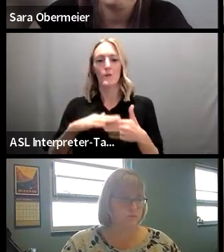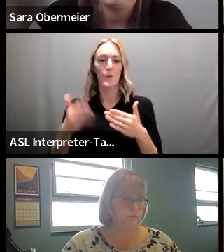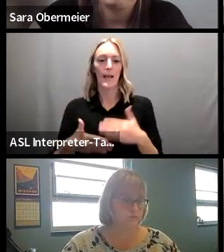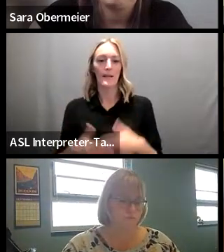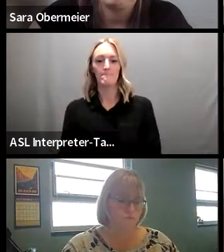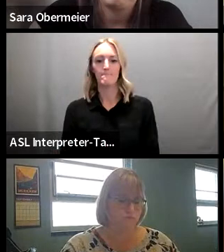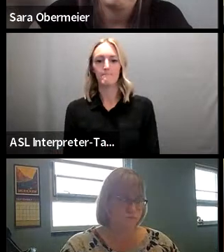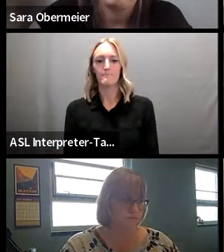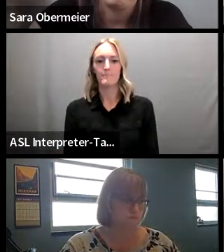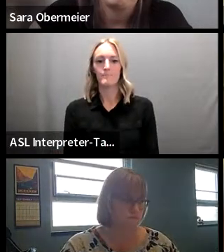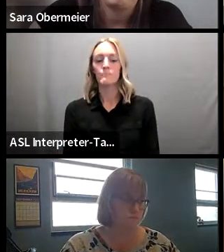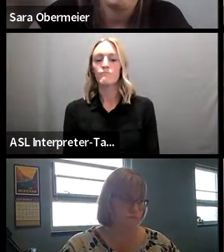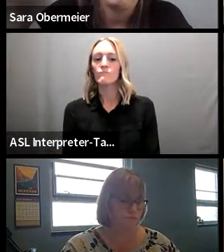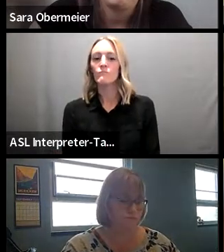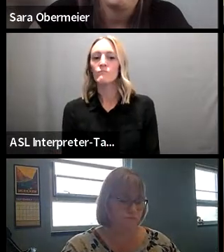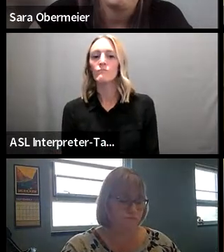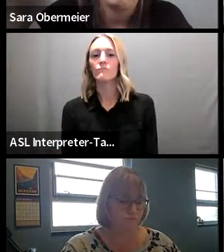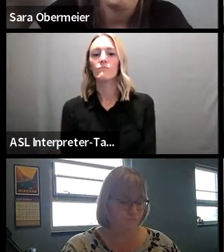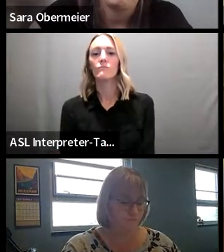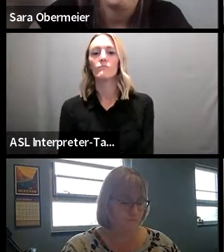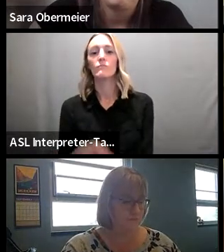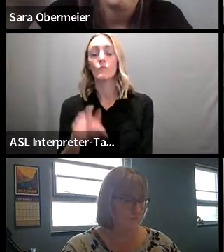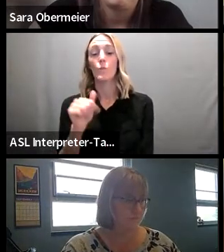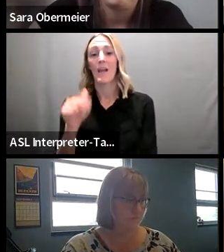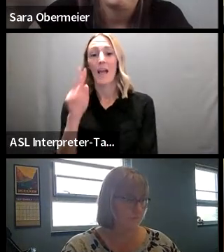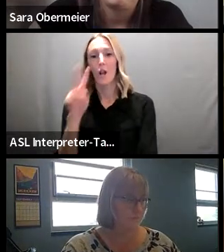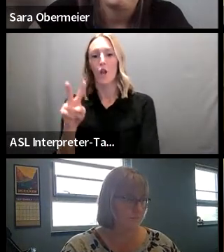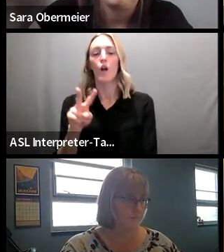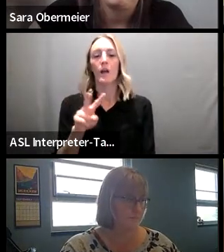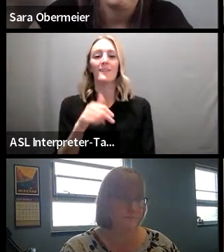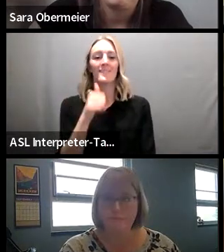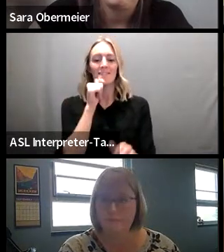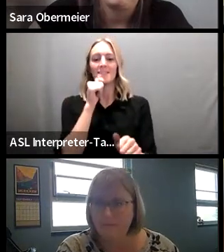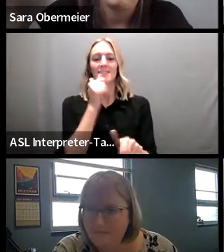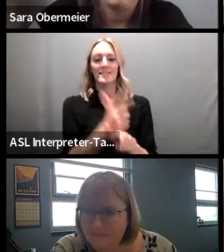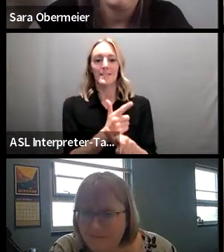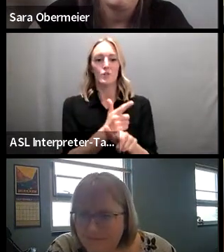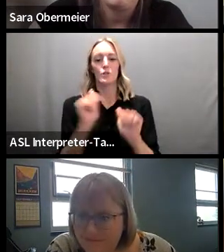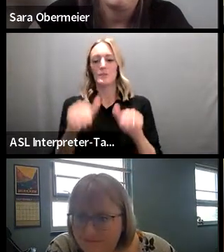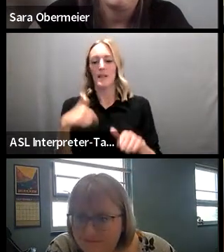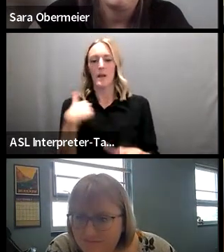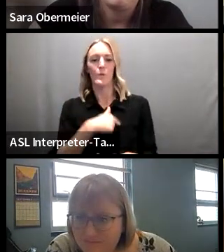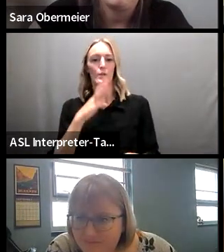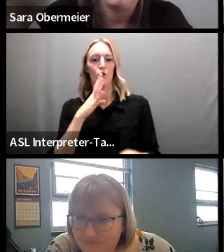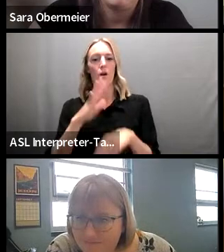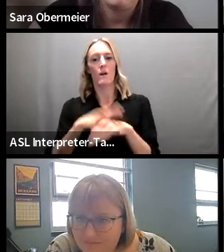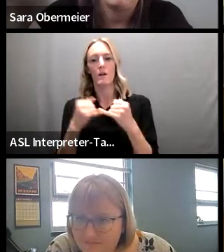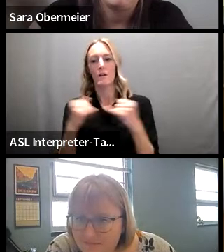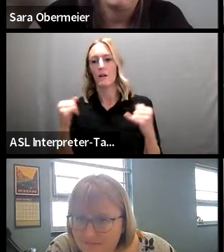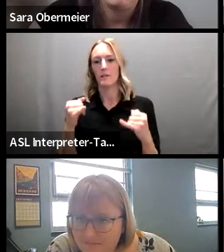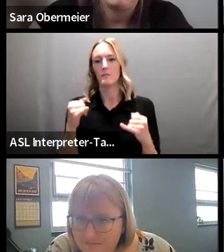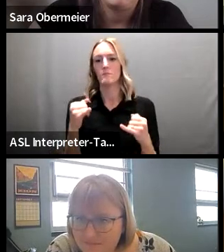And you can go to sisterscanwetalk.com online to get more information.